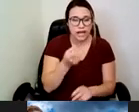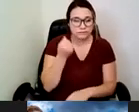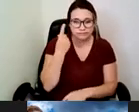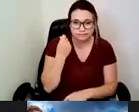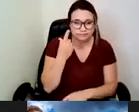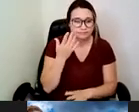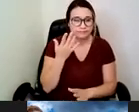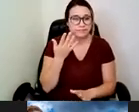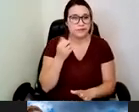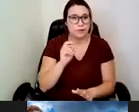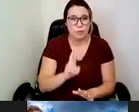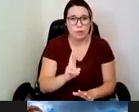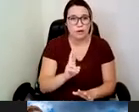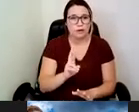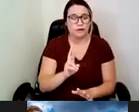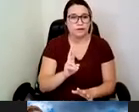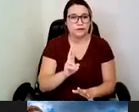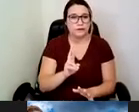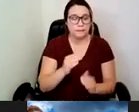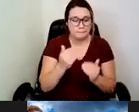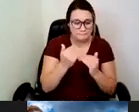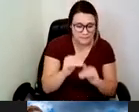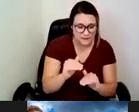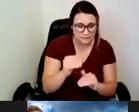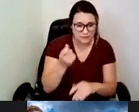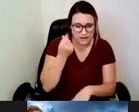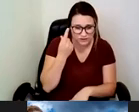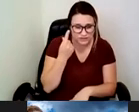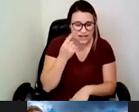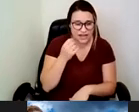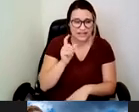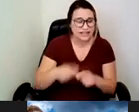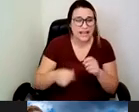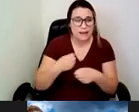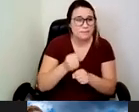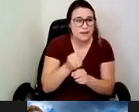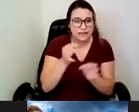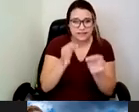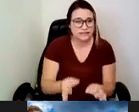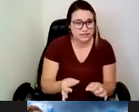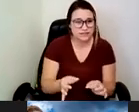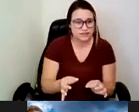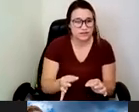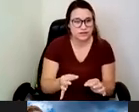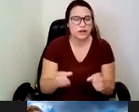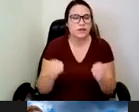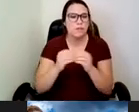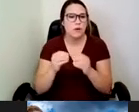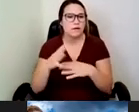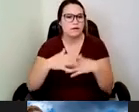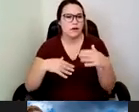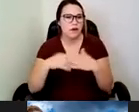minimally conscious condition where I'm unable to make decisions more for comfort measures. Next slide.